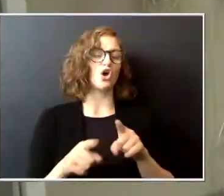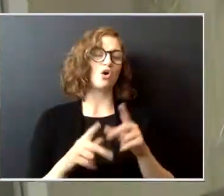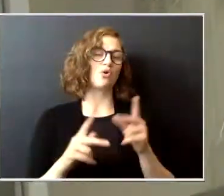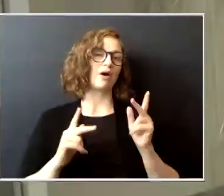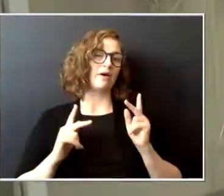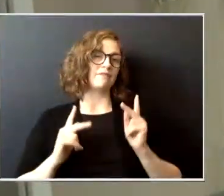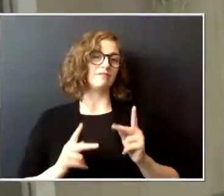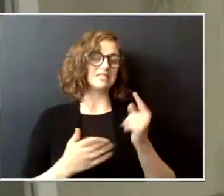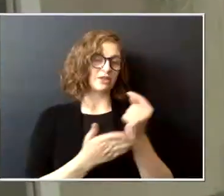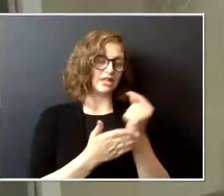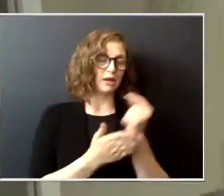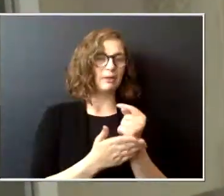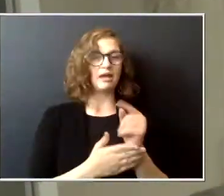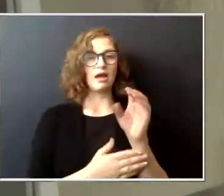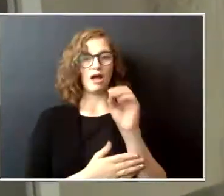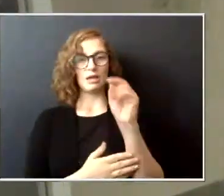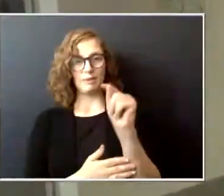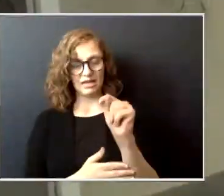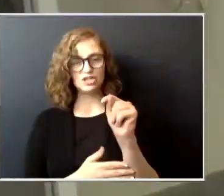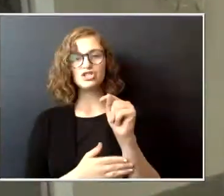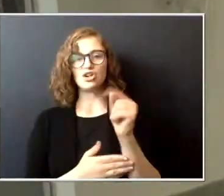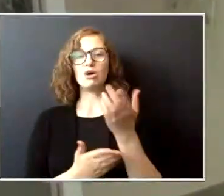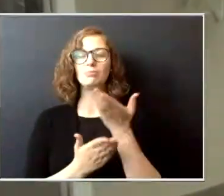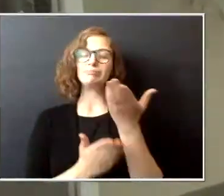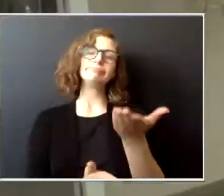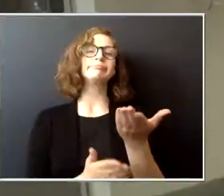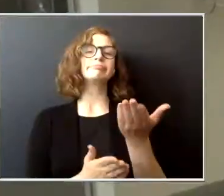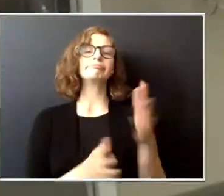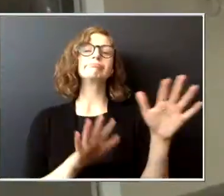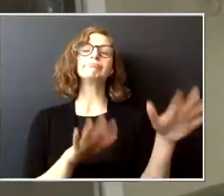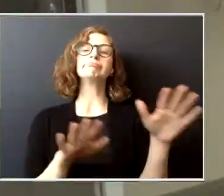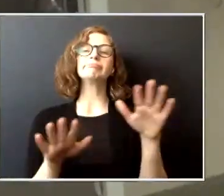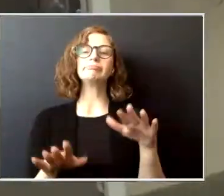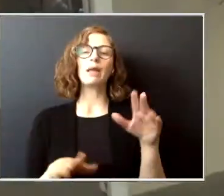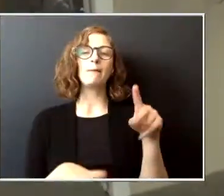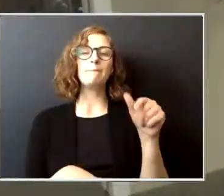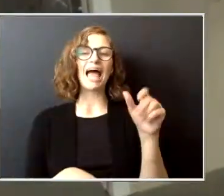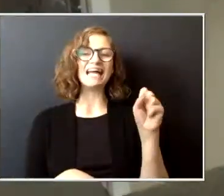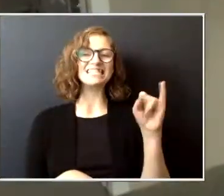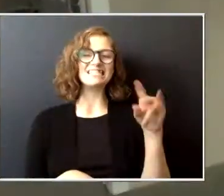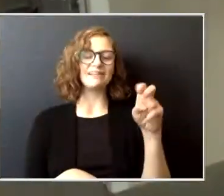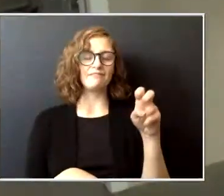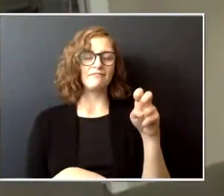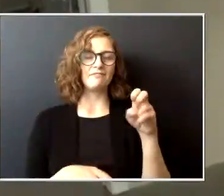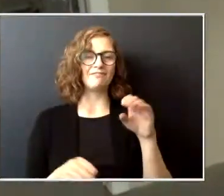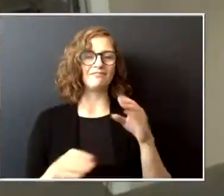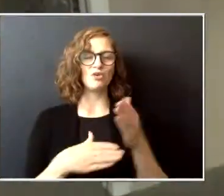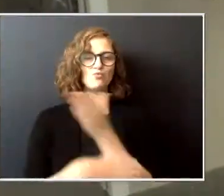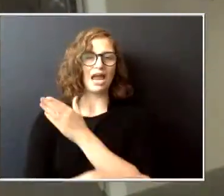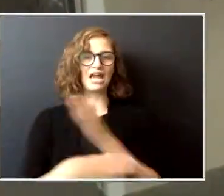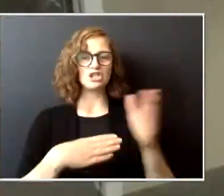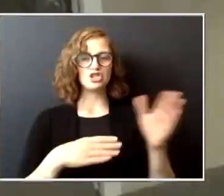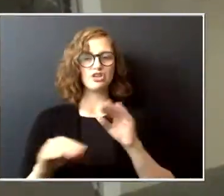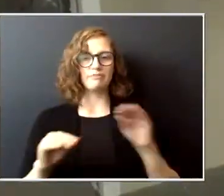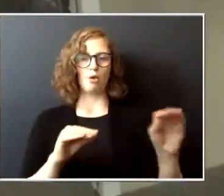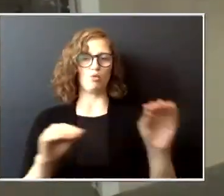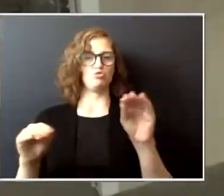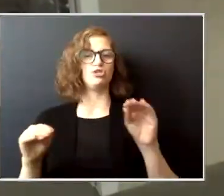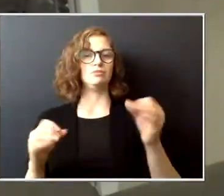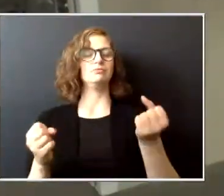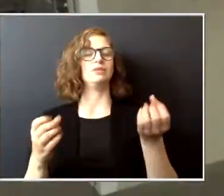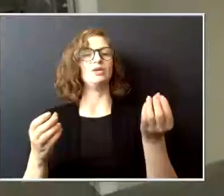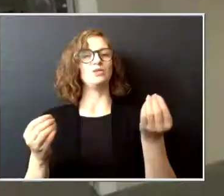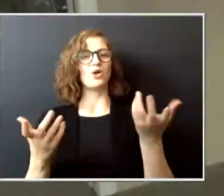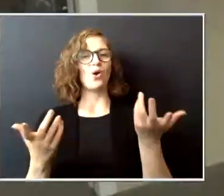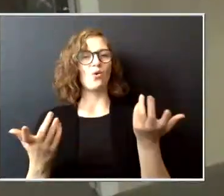our patients are in here. So it's a really great opportunity to provide that wound care while the patient is more comfortable if they